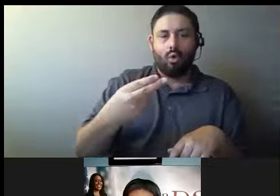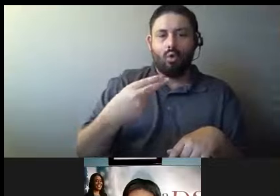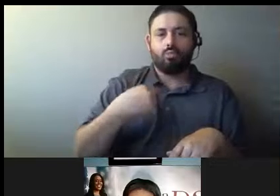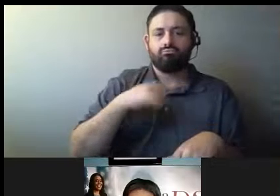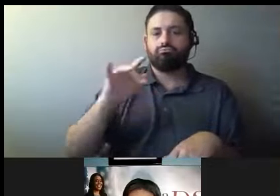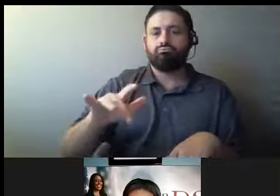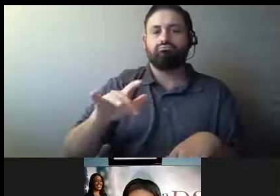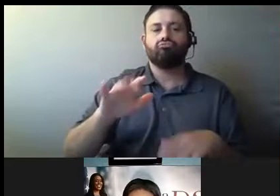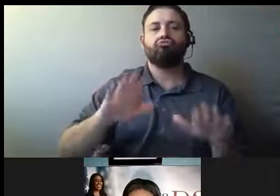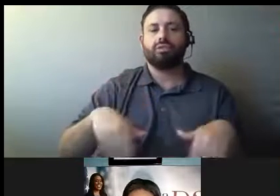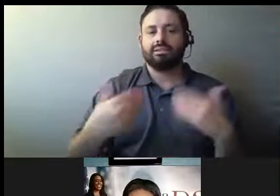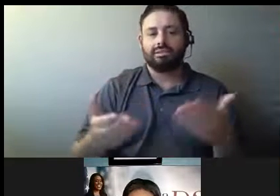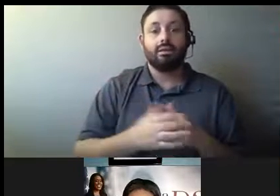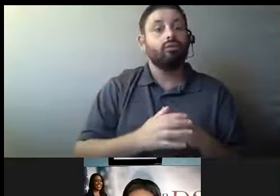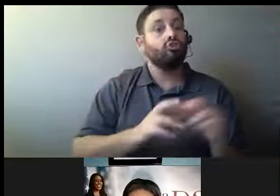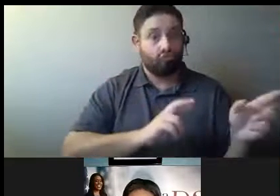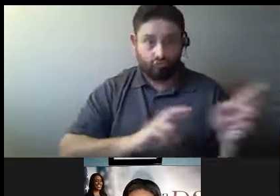Ready? Set.